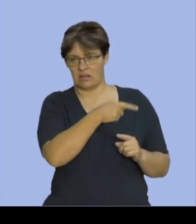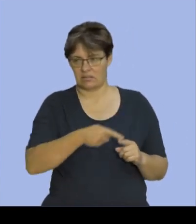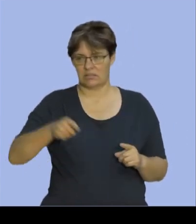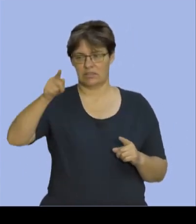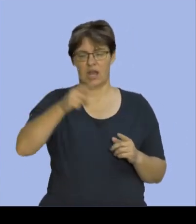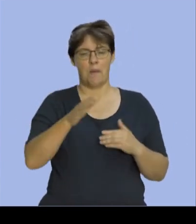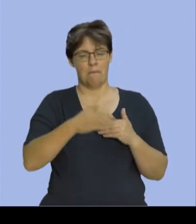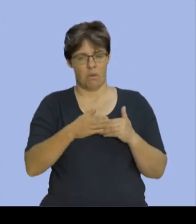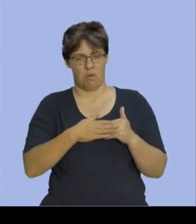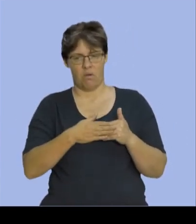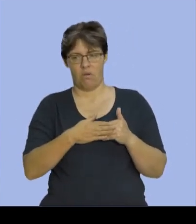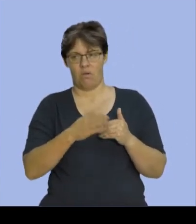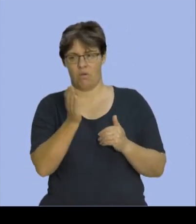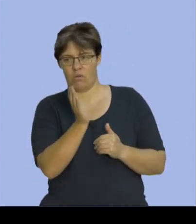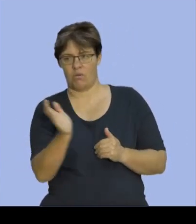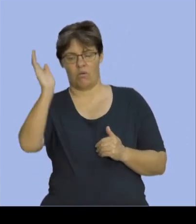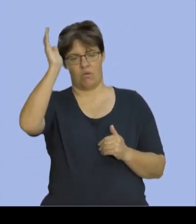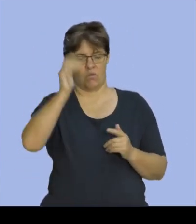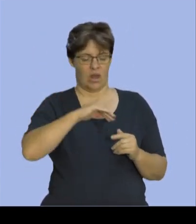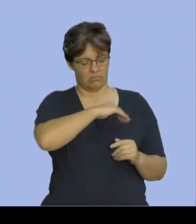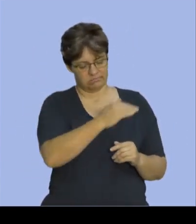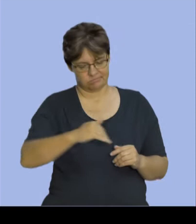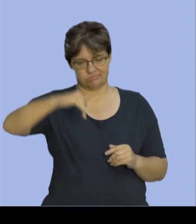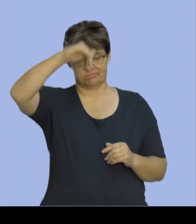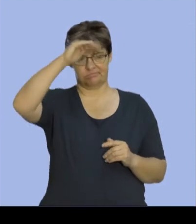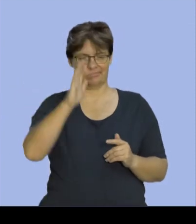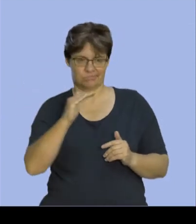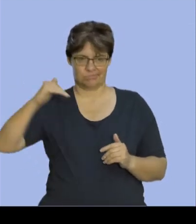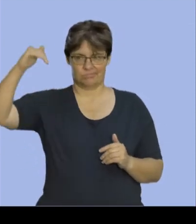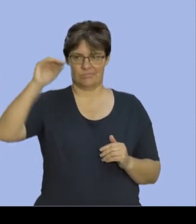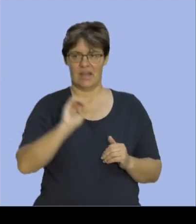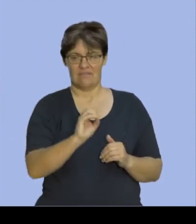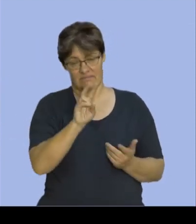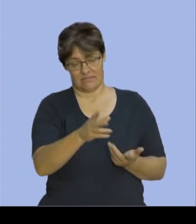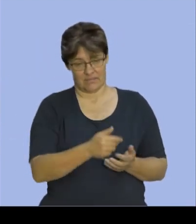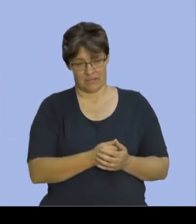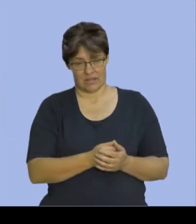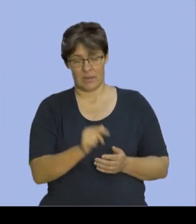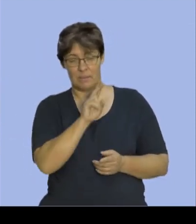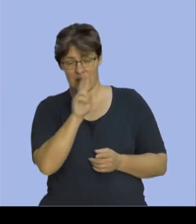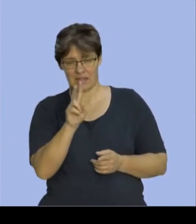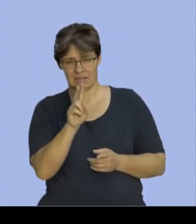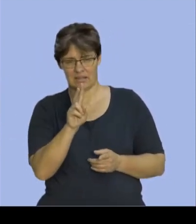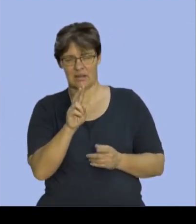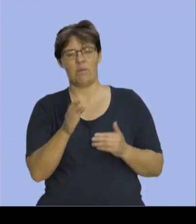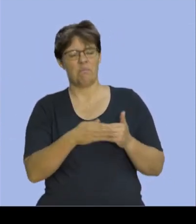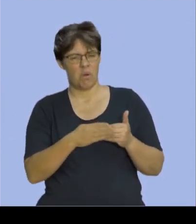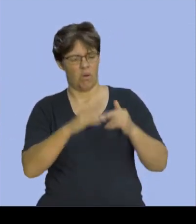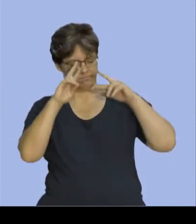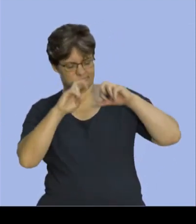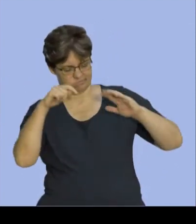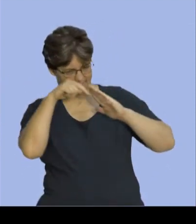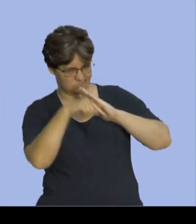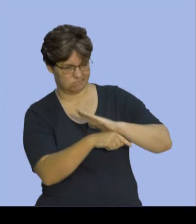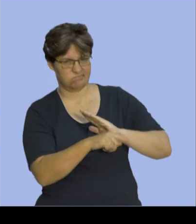that, and then it will have one more arm going like that. So that's what it will look like, but this we will